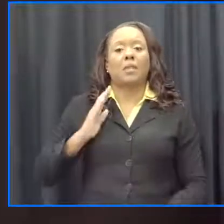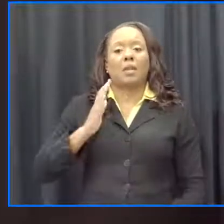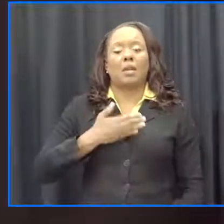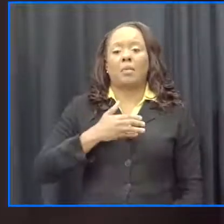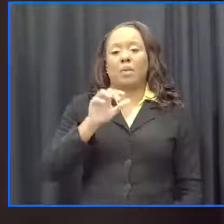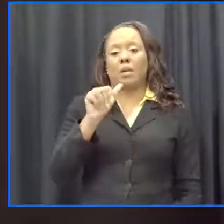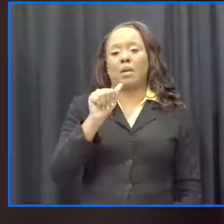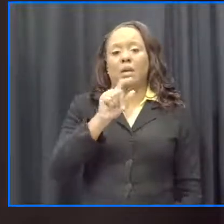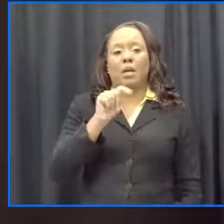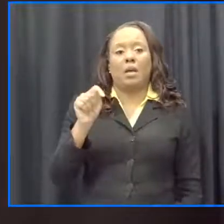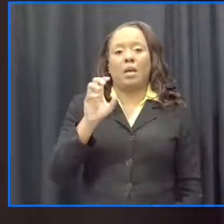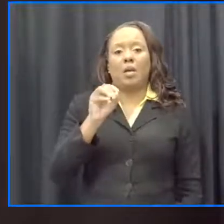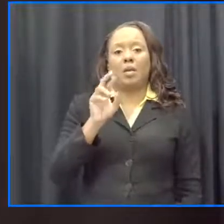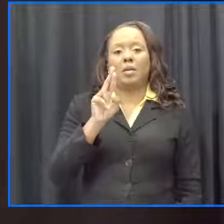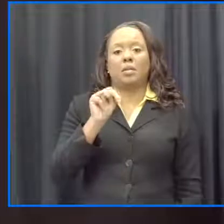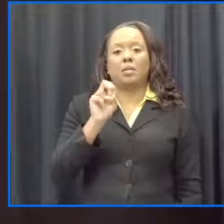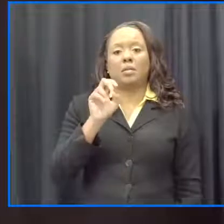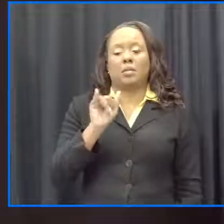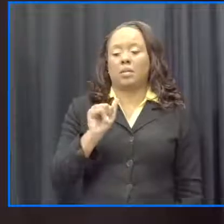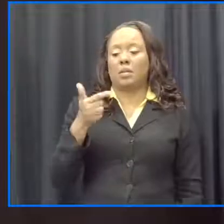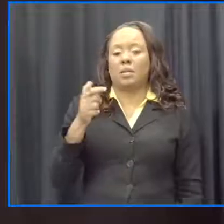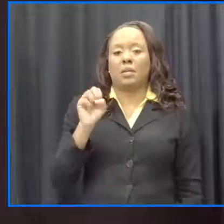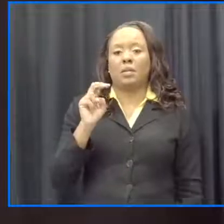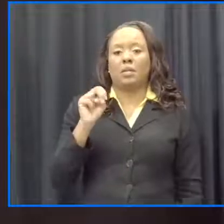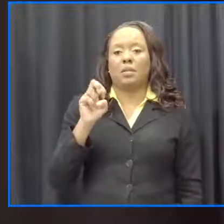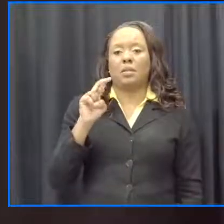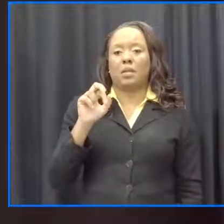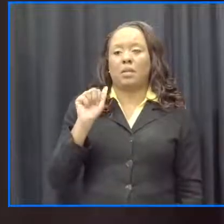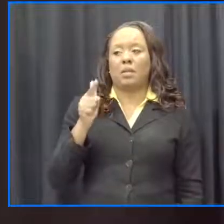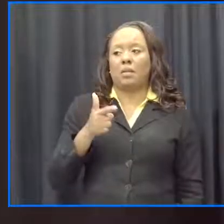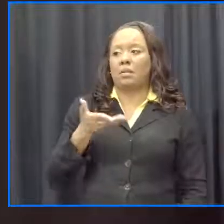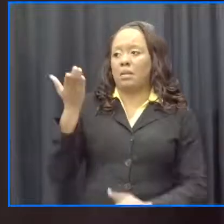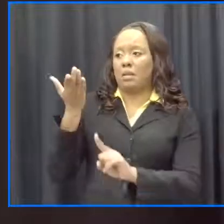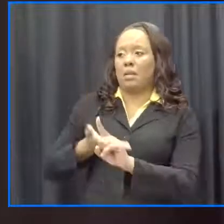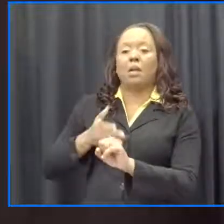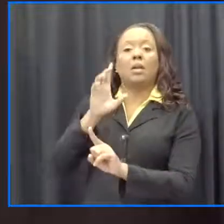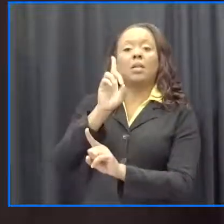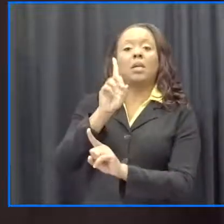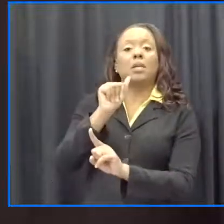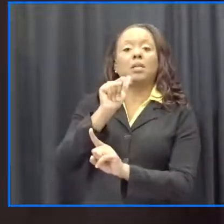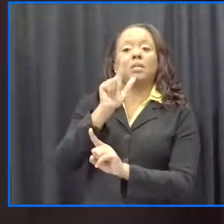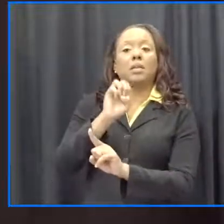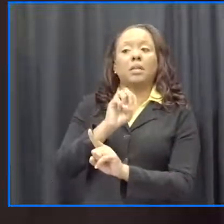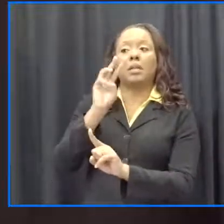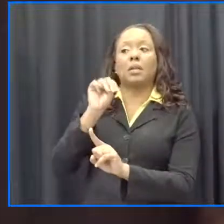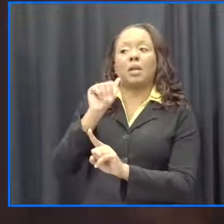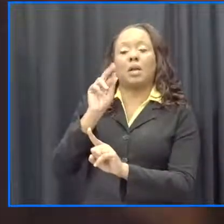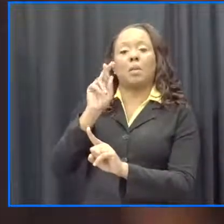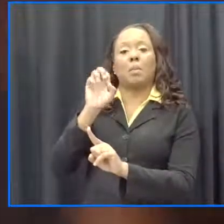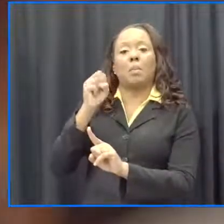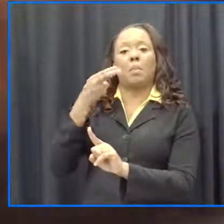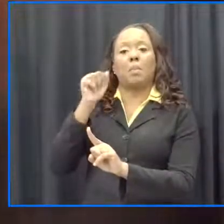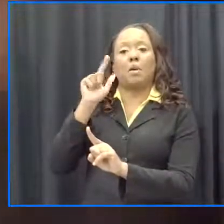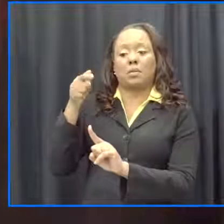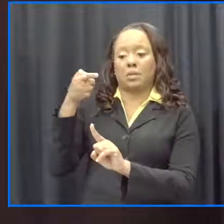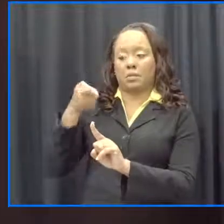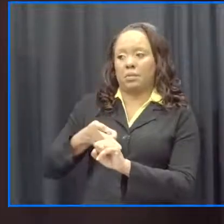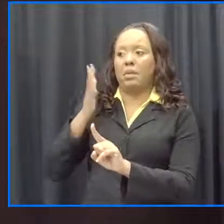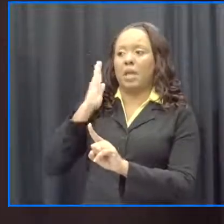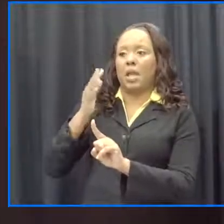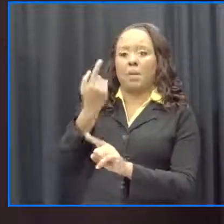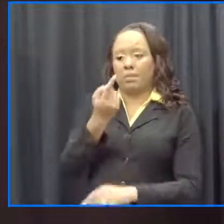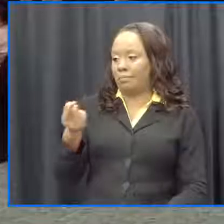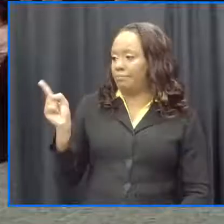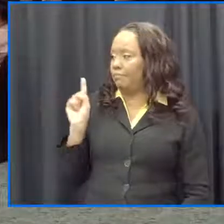from Attorney General and Senior Minister for Governance, the Honorable Dale Marshall, under whose purview the commission